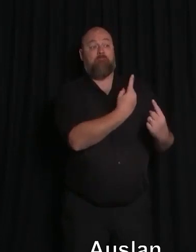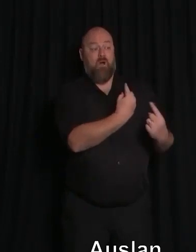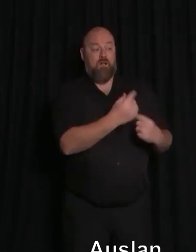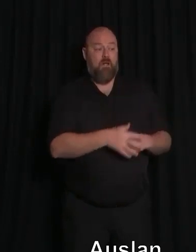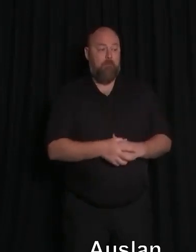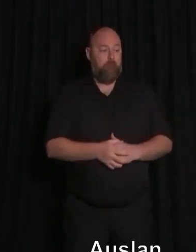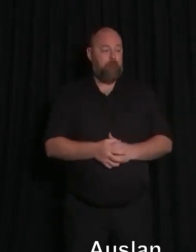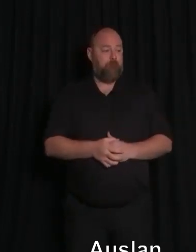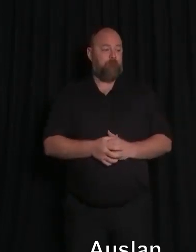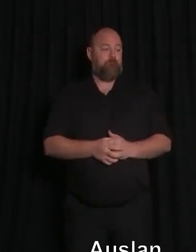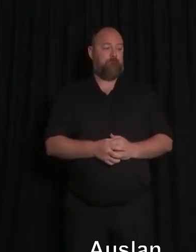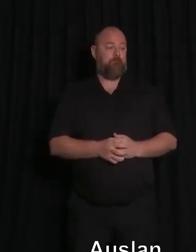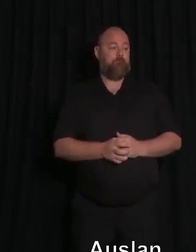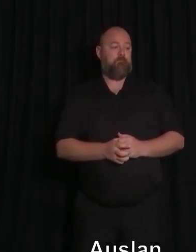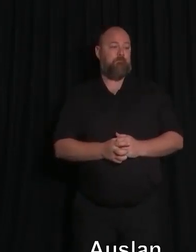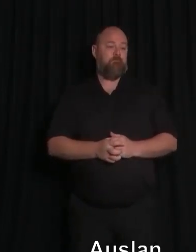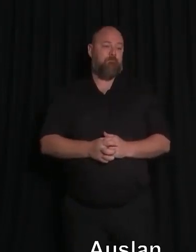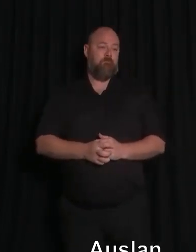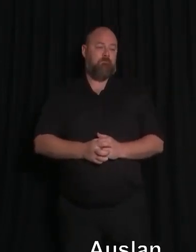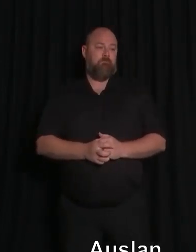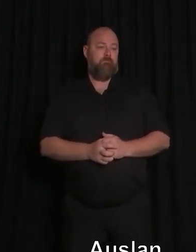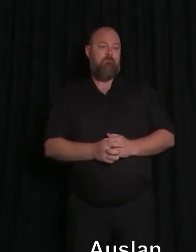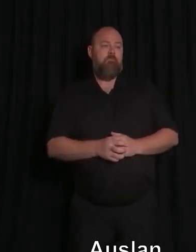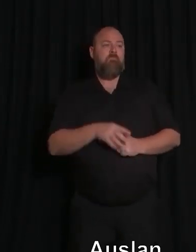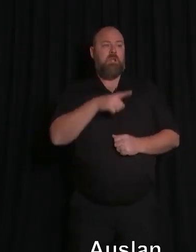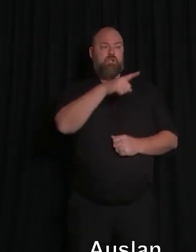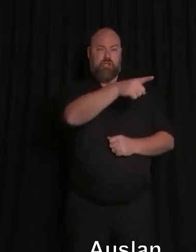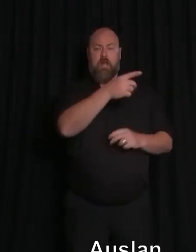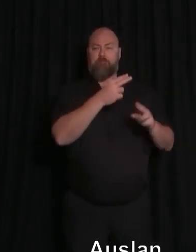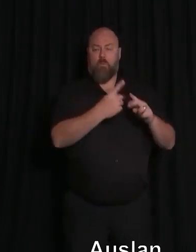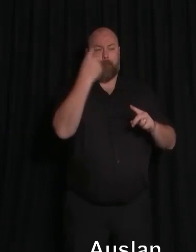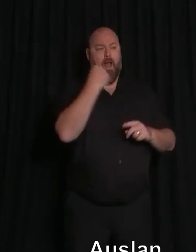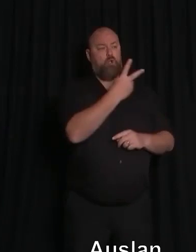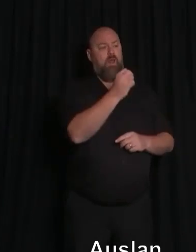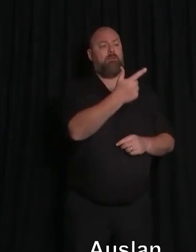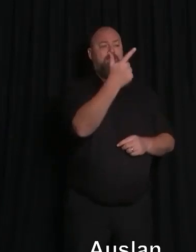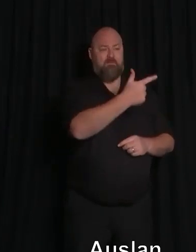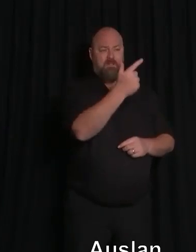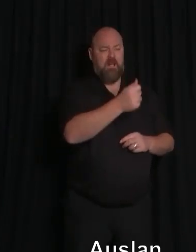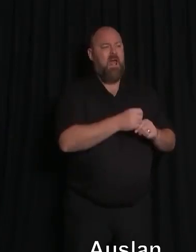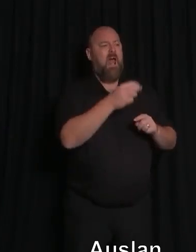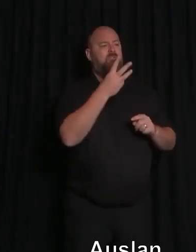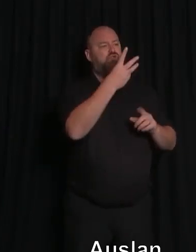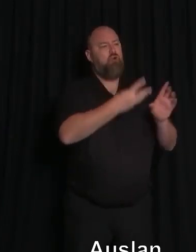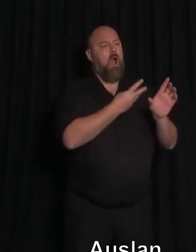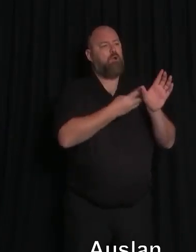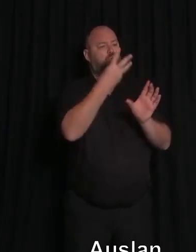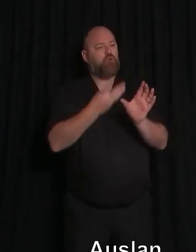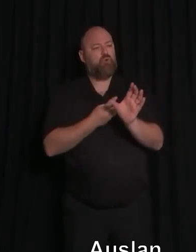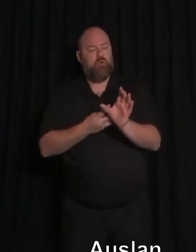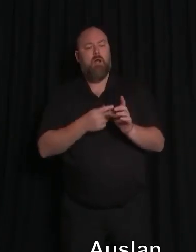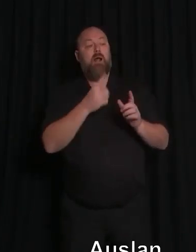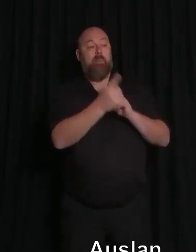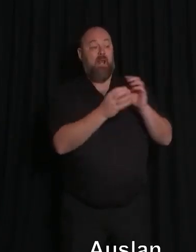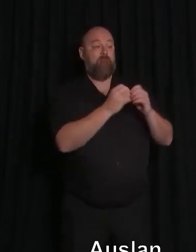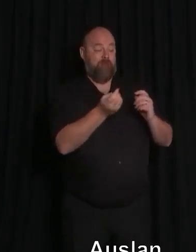well, leaders for DIVA for Equality in 2017 at a triennial meeting of ministers in the